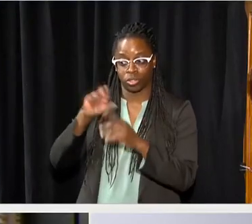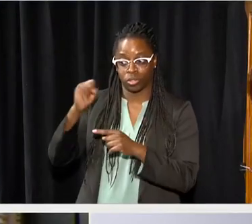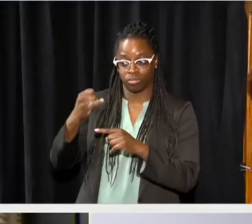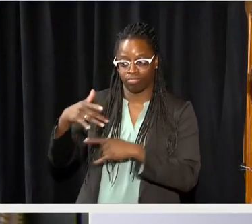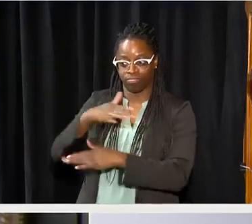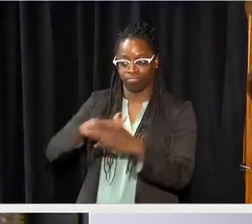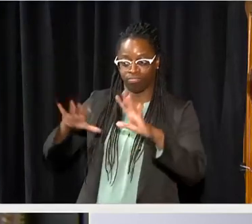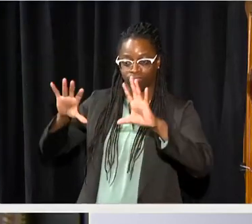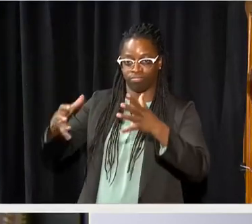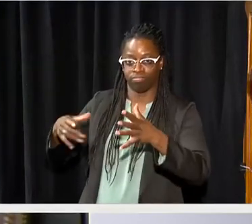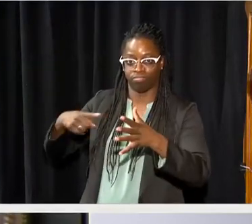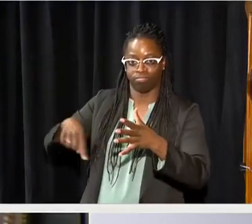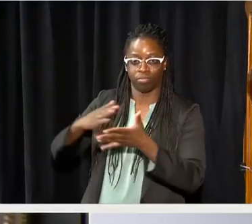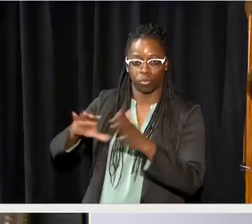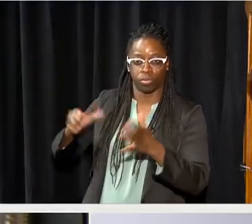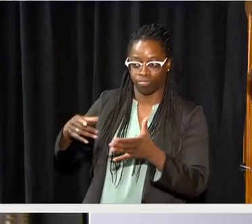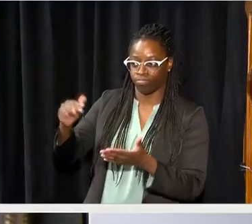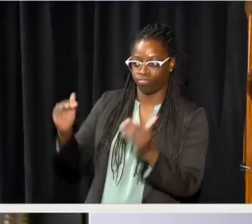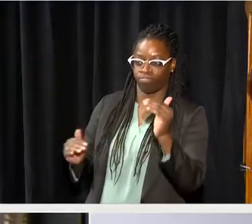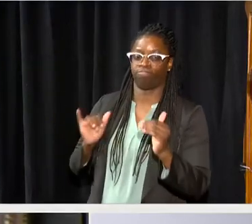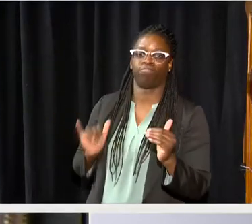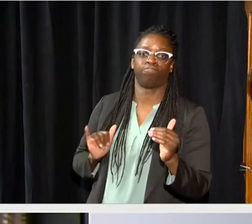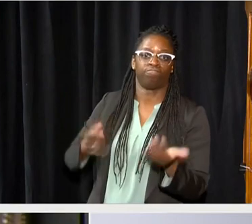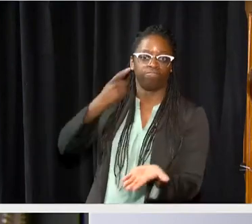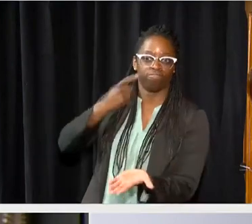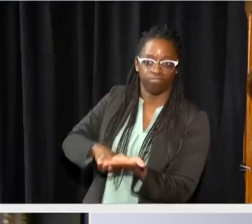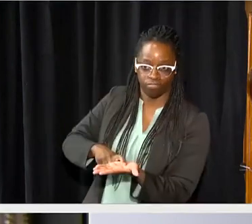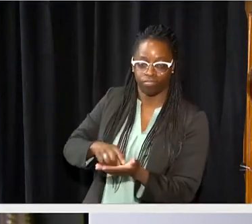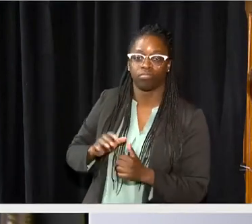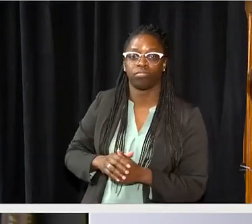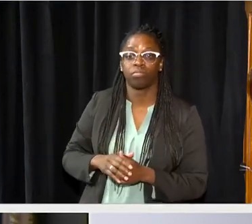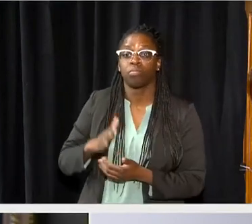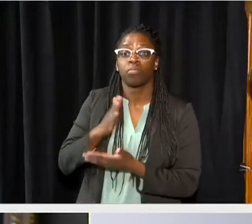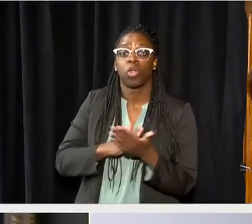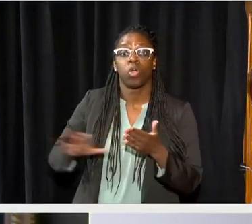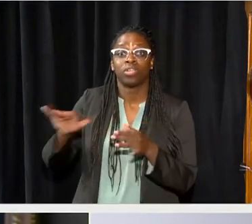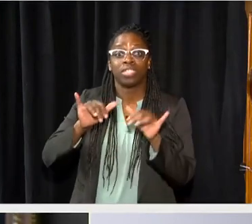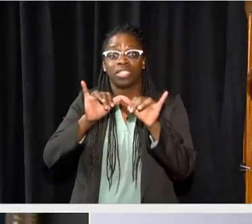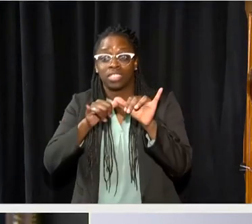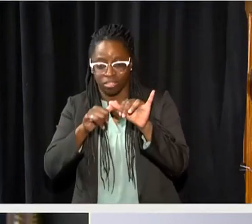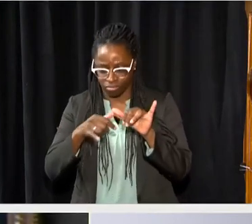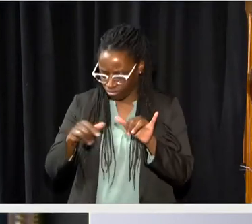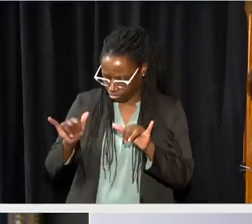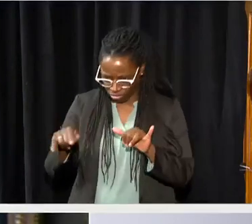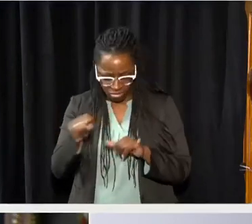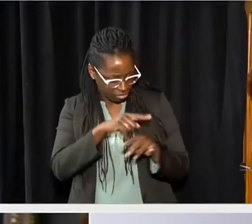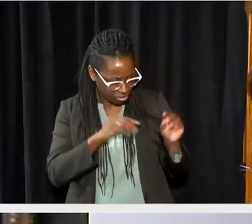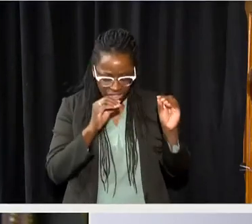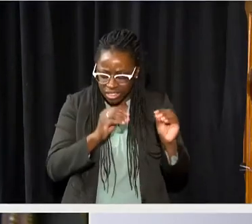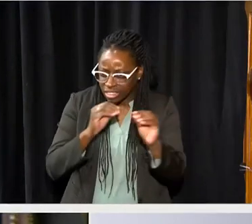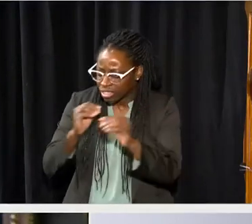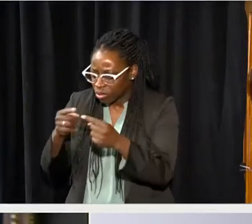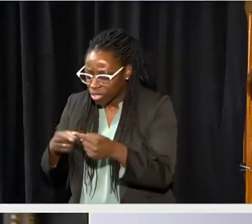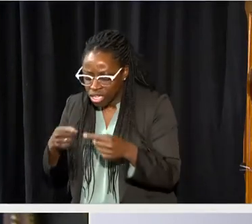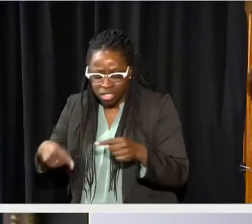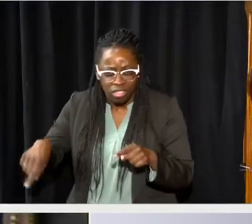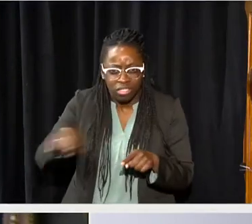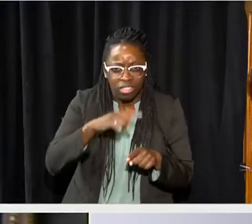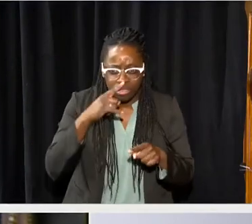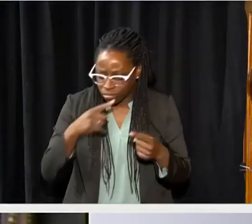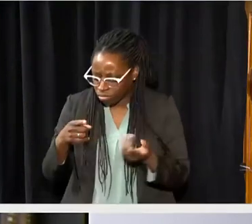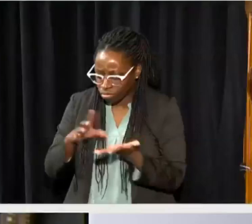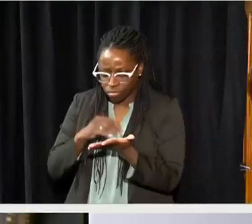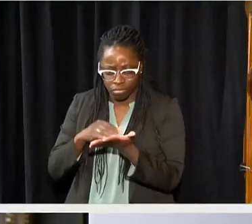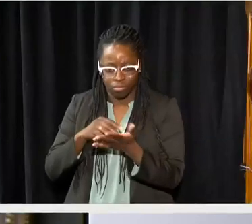many districts are using out-of-date, disproven methods to teach reading, and our children are paying